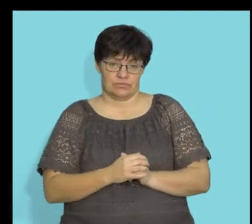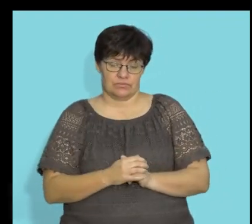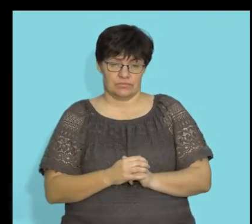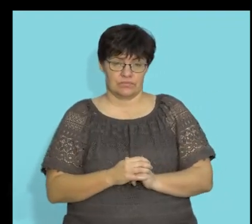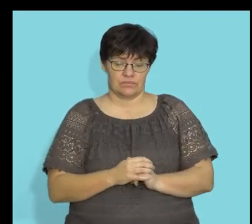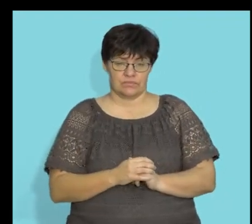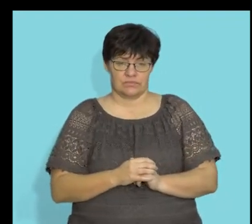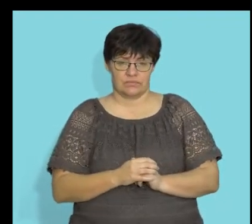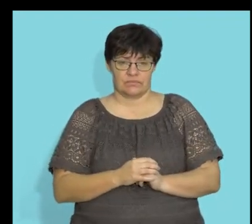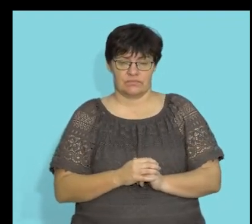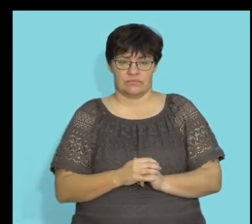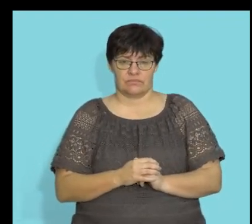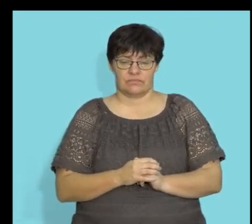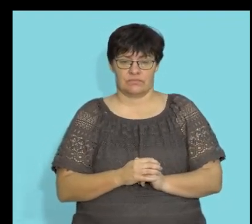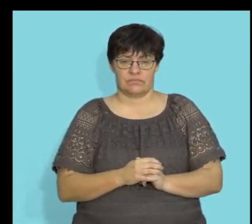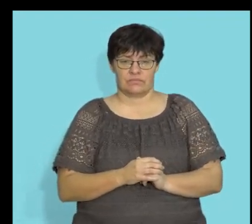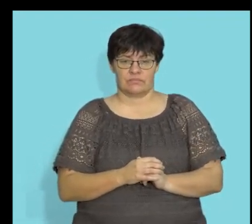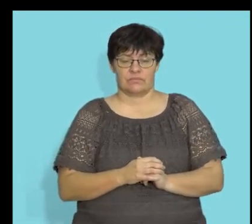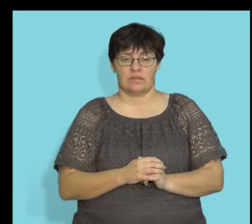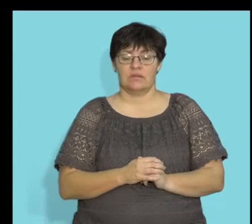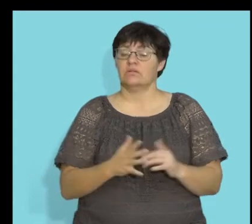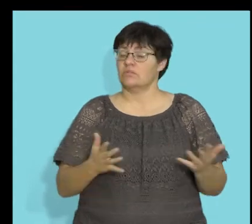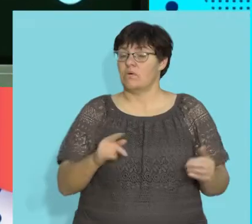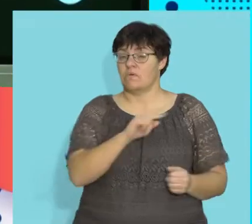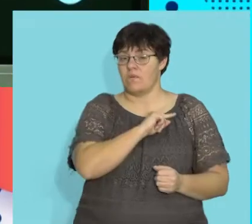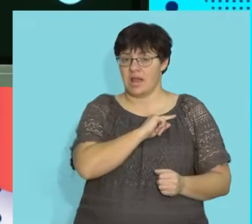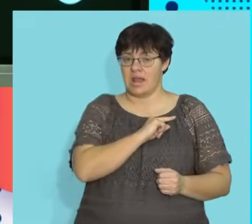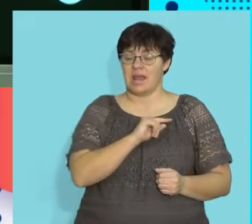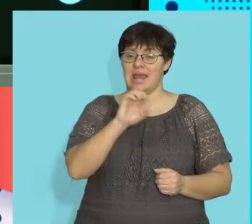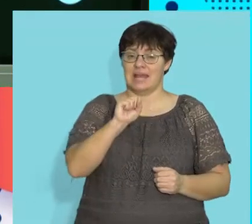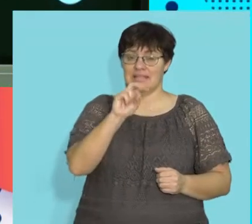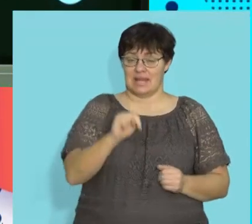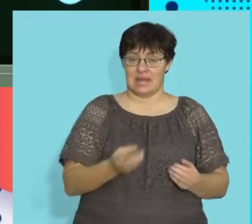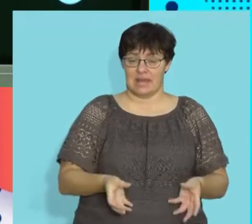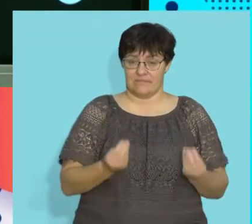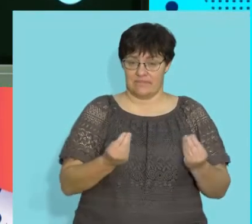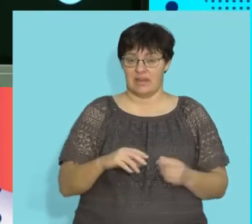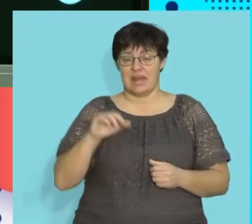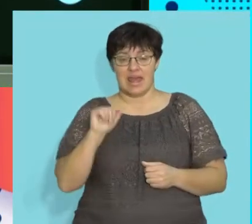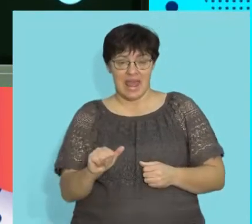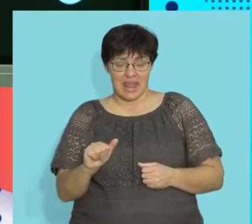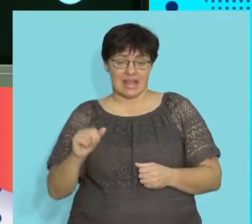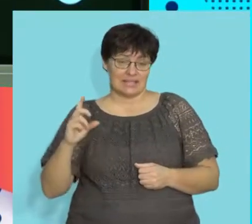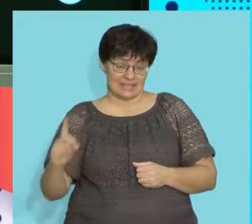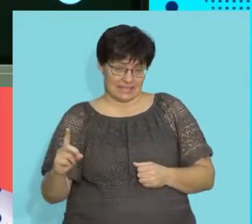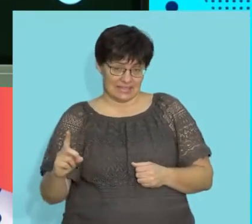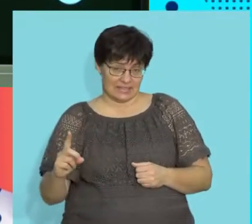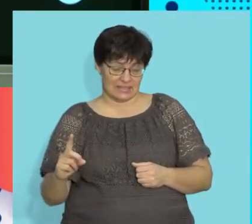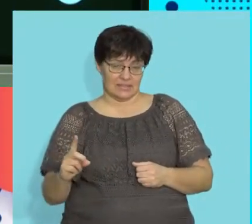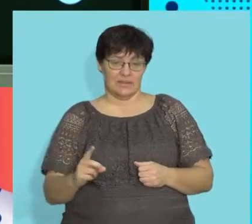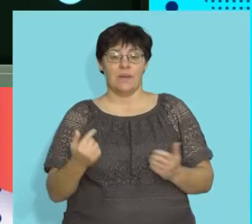difference is negative 2. Great, guys. So because I have an Sn, an a, and a